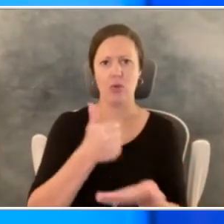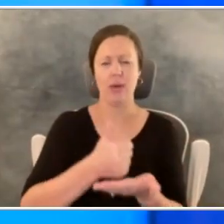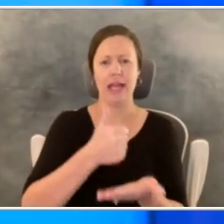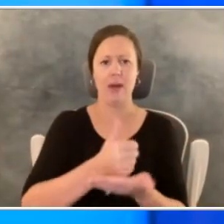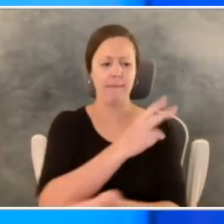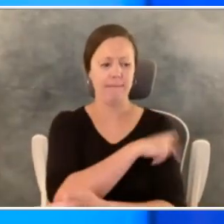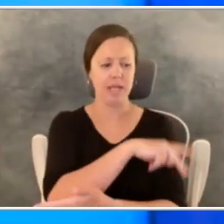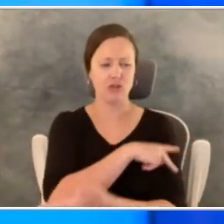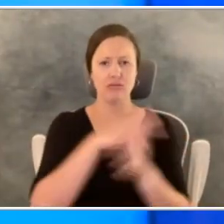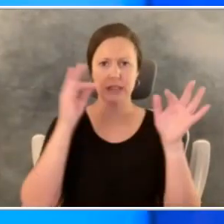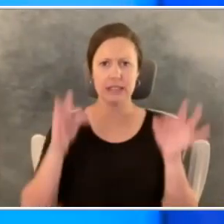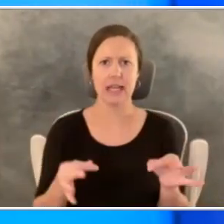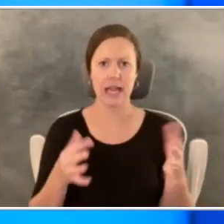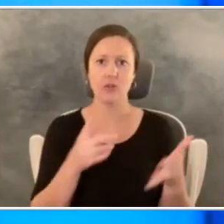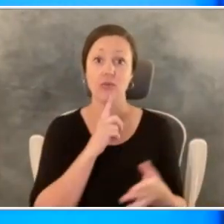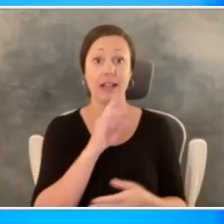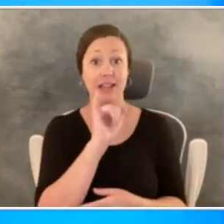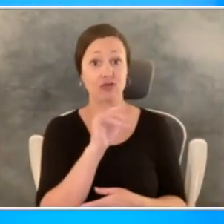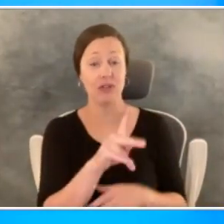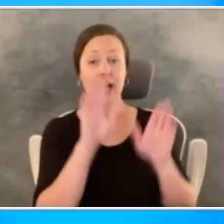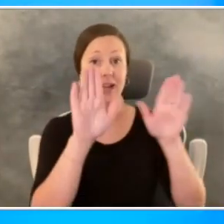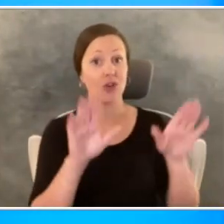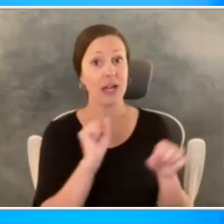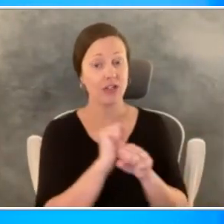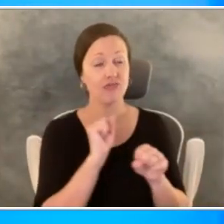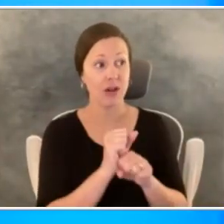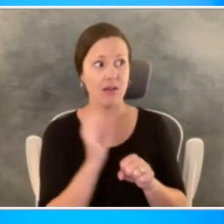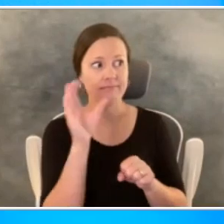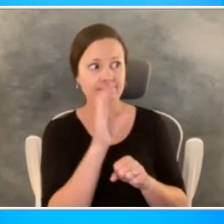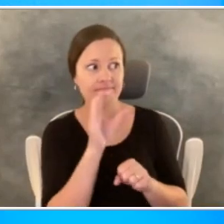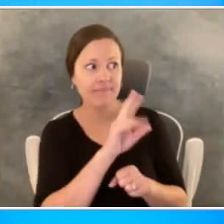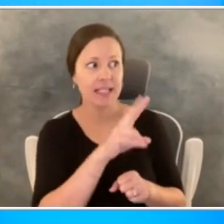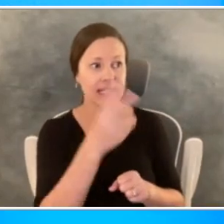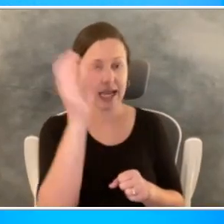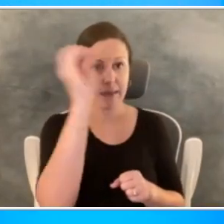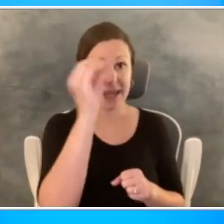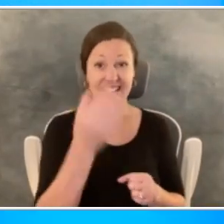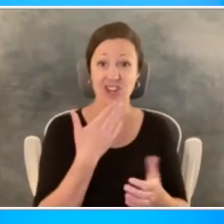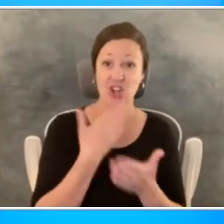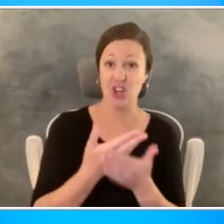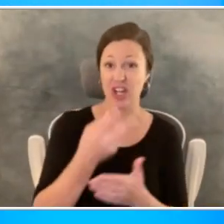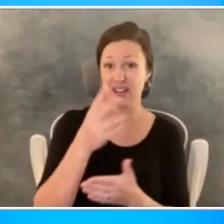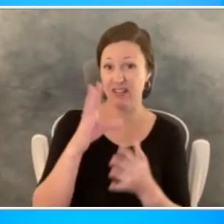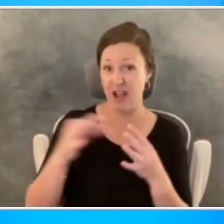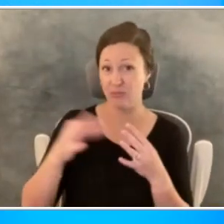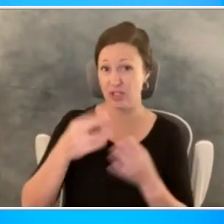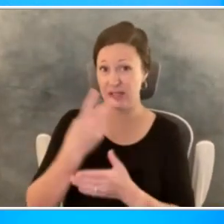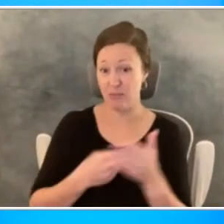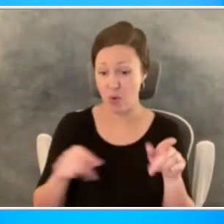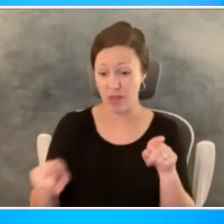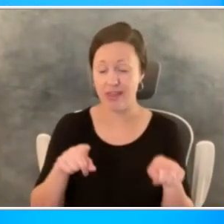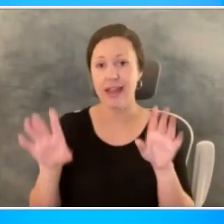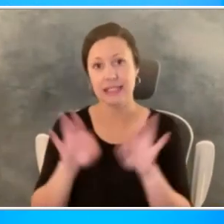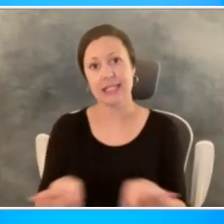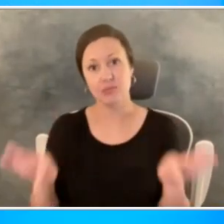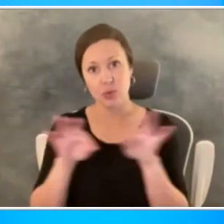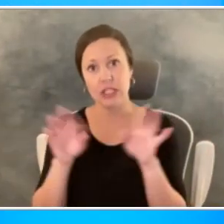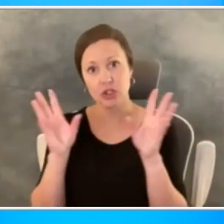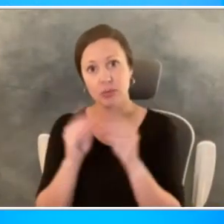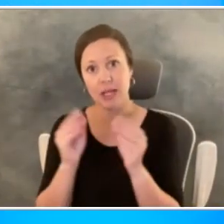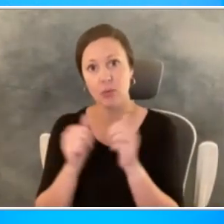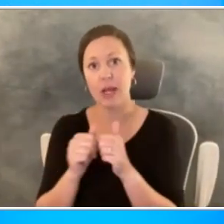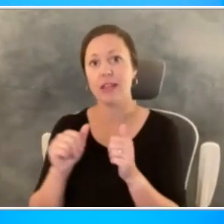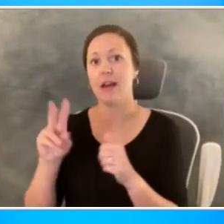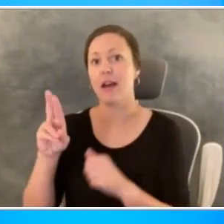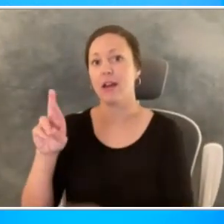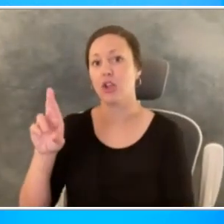seeking a second opinion. When you have two equally good options, you want to hear from a urologist talking about, this is what surgery is like, this